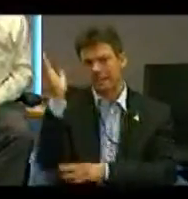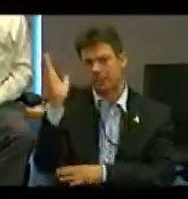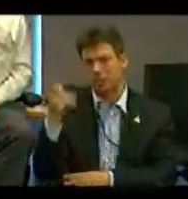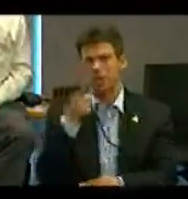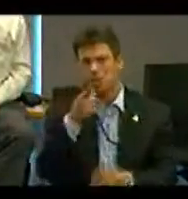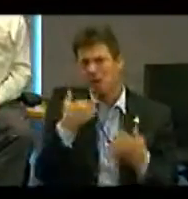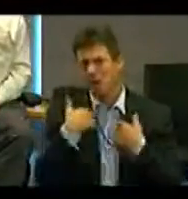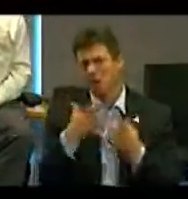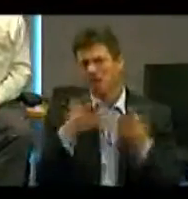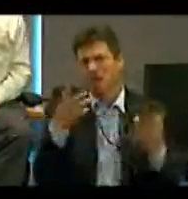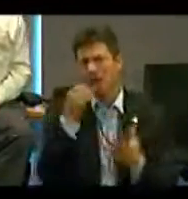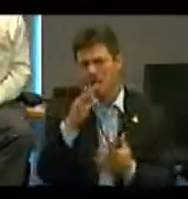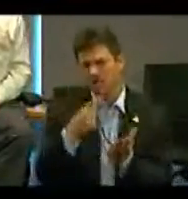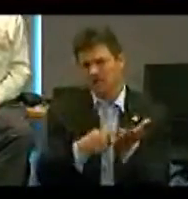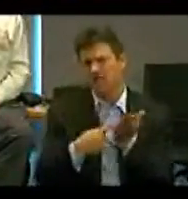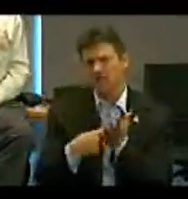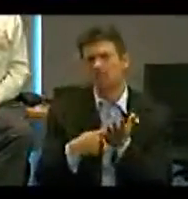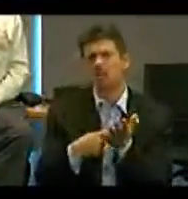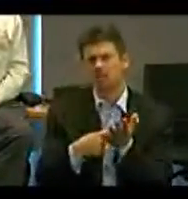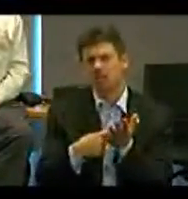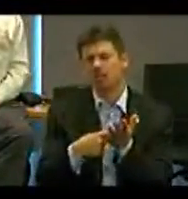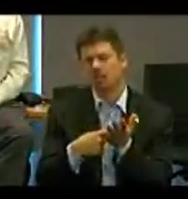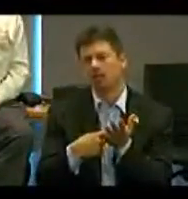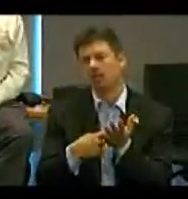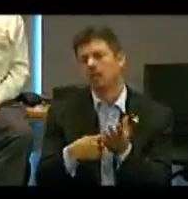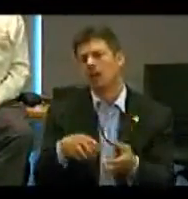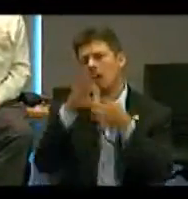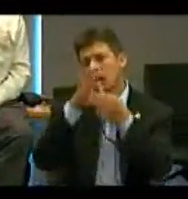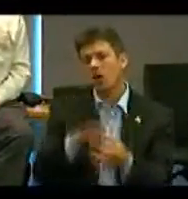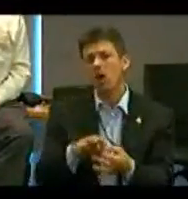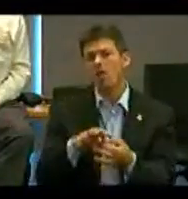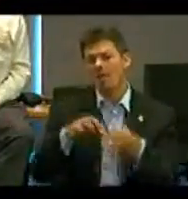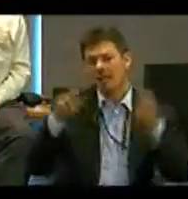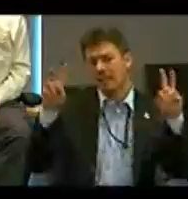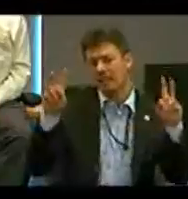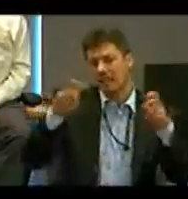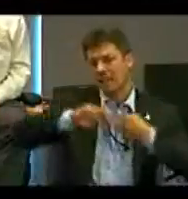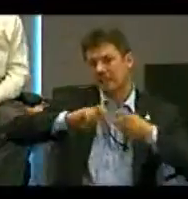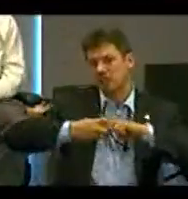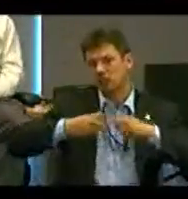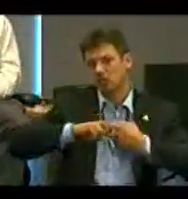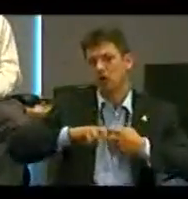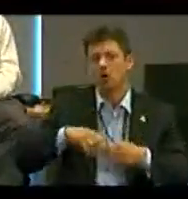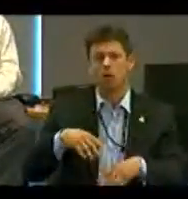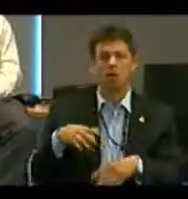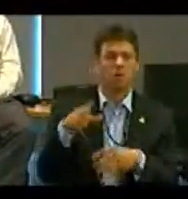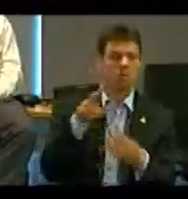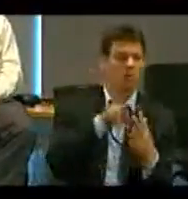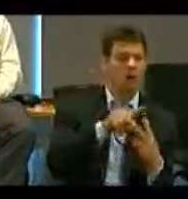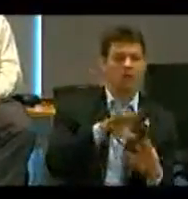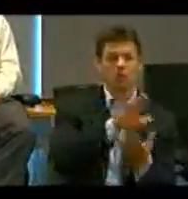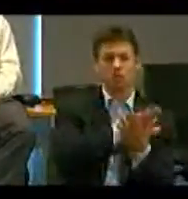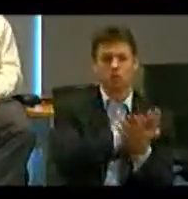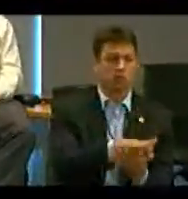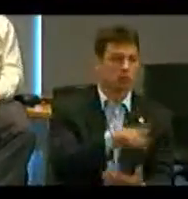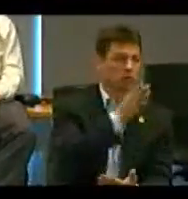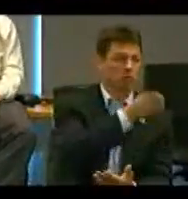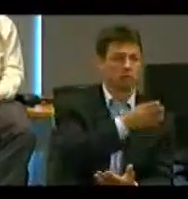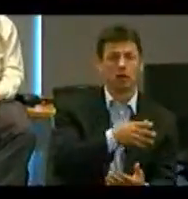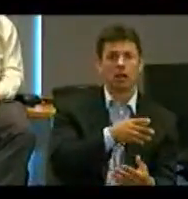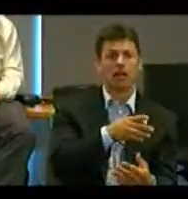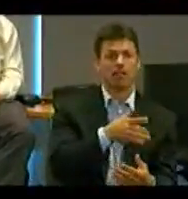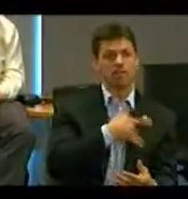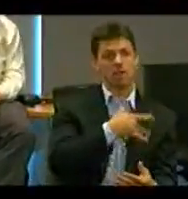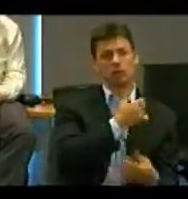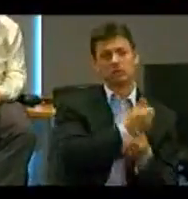a lot of discussion about the actual issue about whether schools are in fact feeling safer